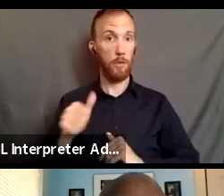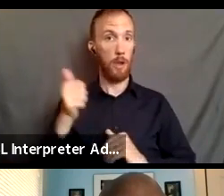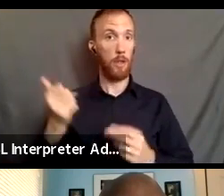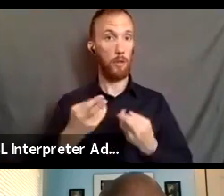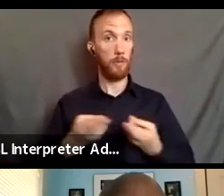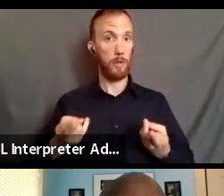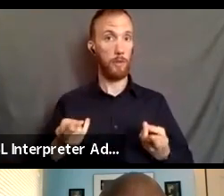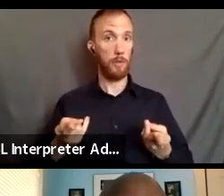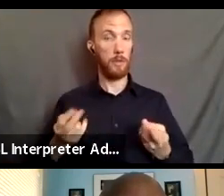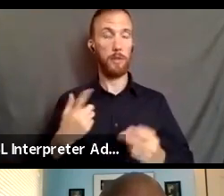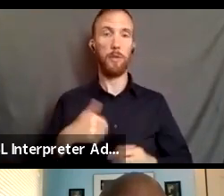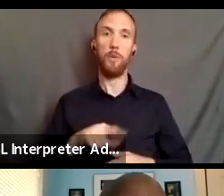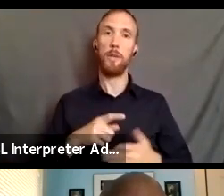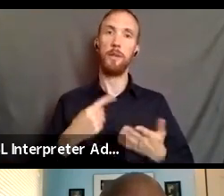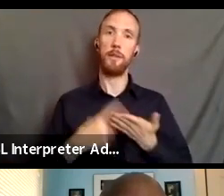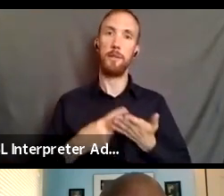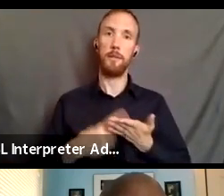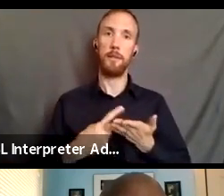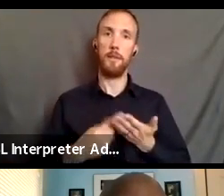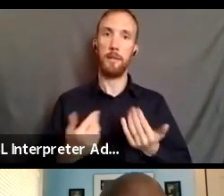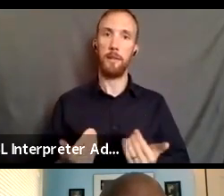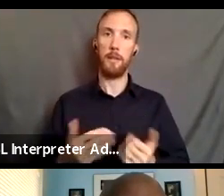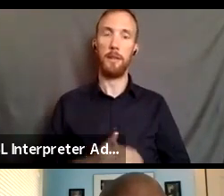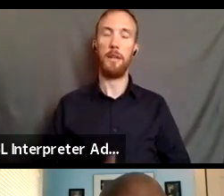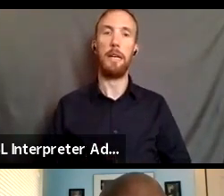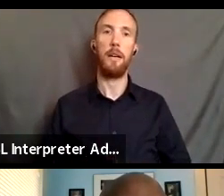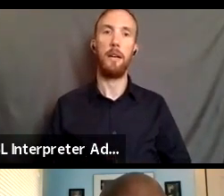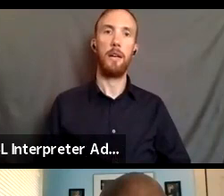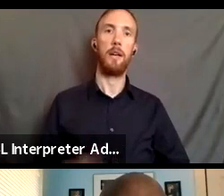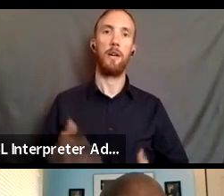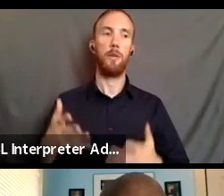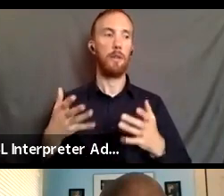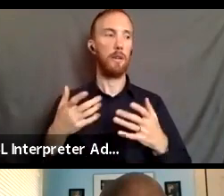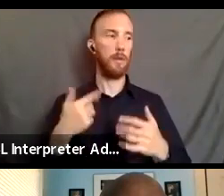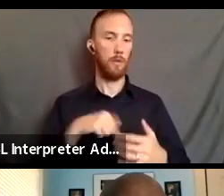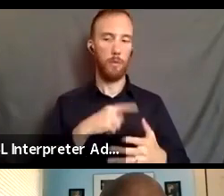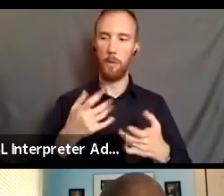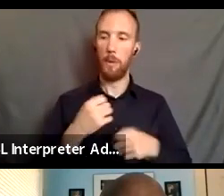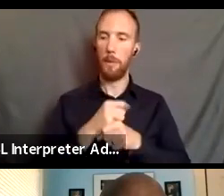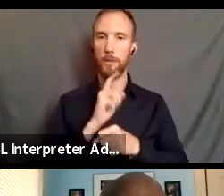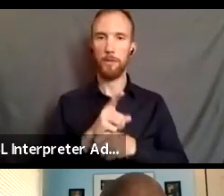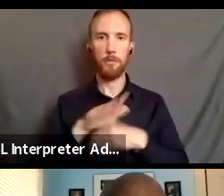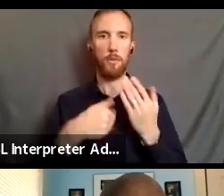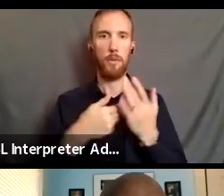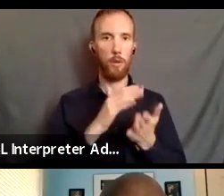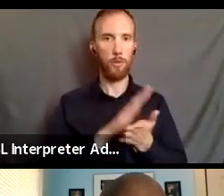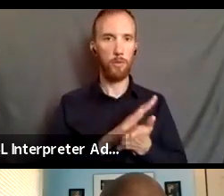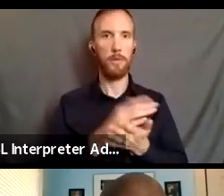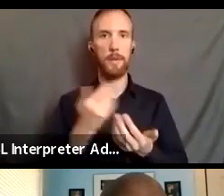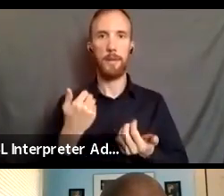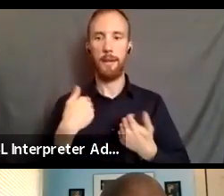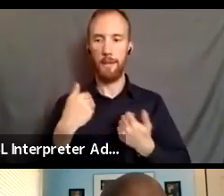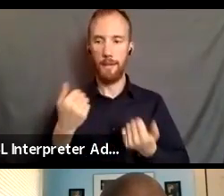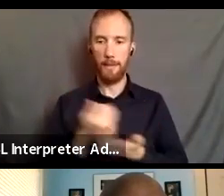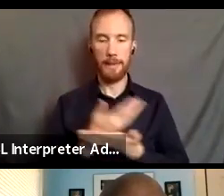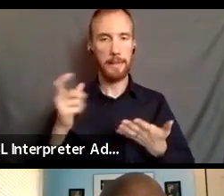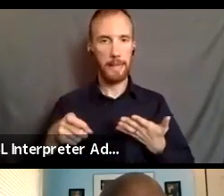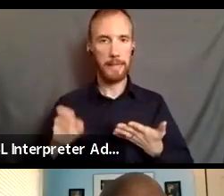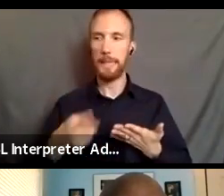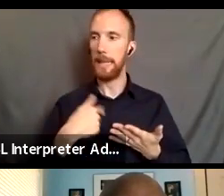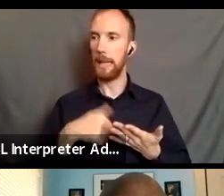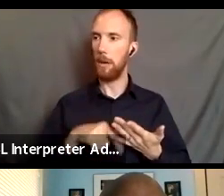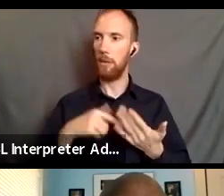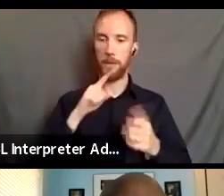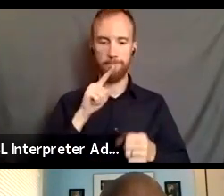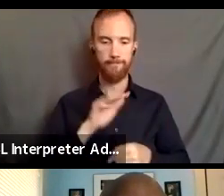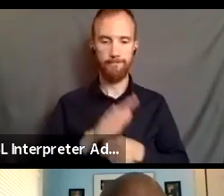that um make sure that schools have what they need and we're committed to working with them ongoing and as i stated it's